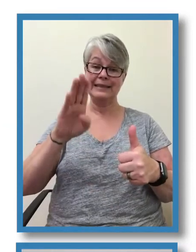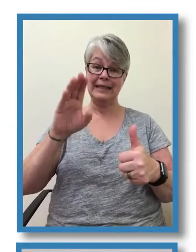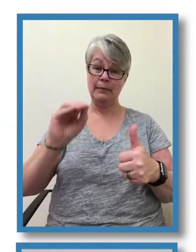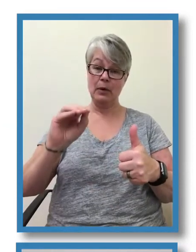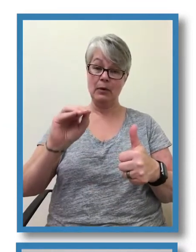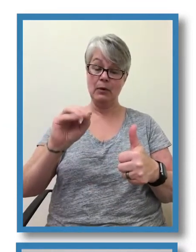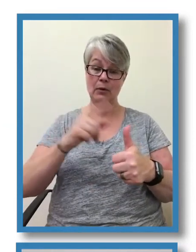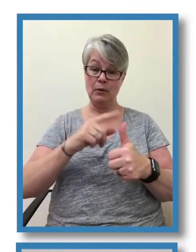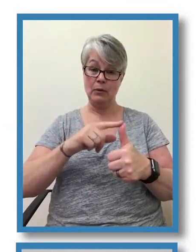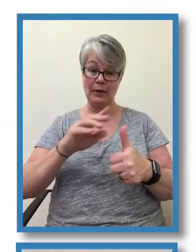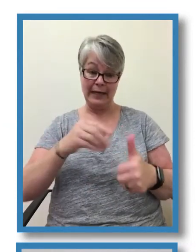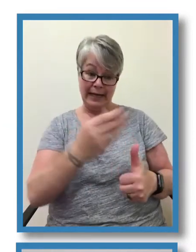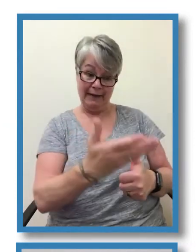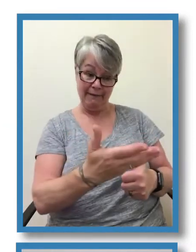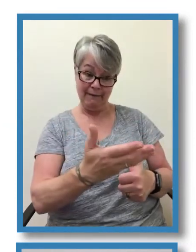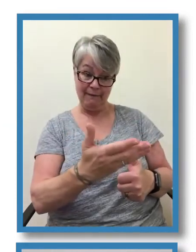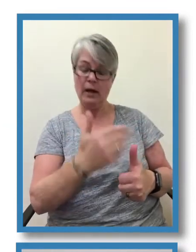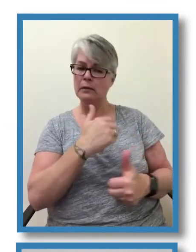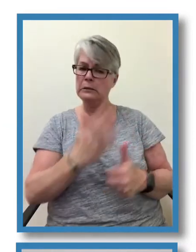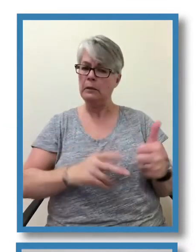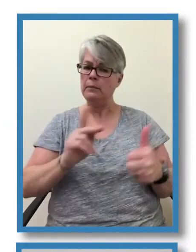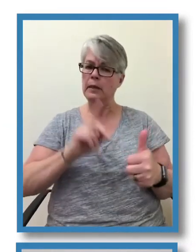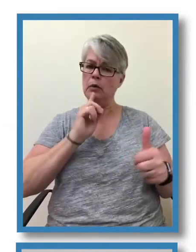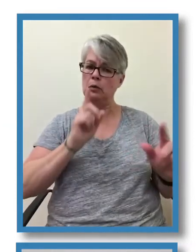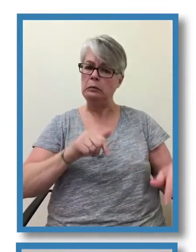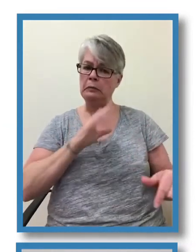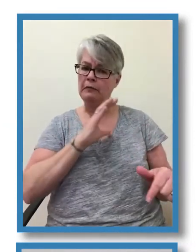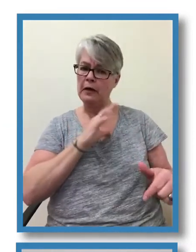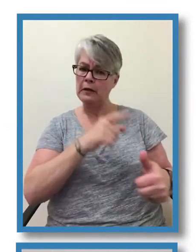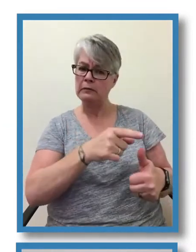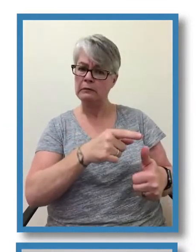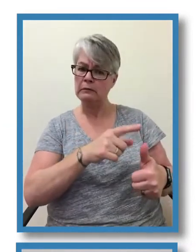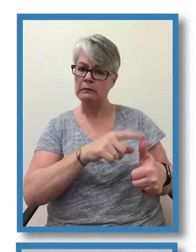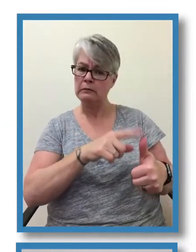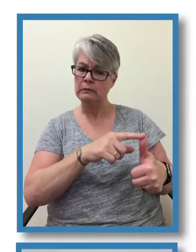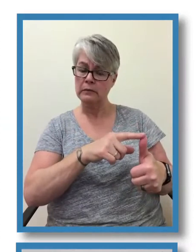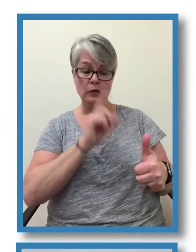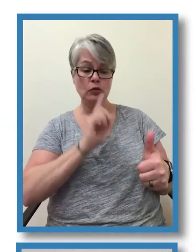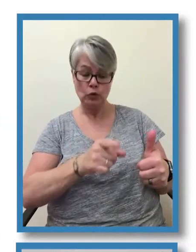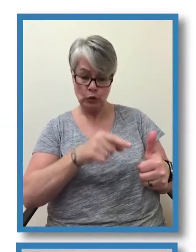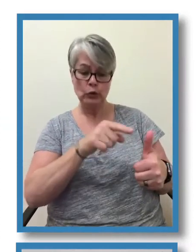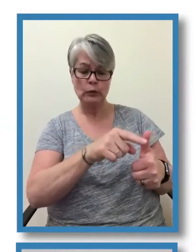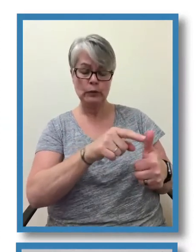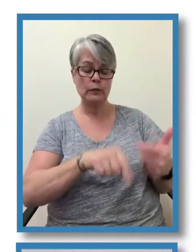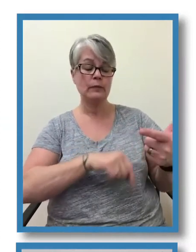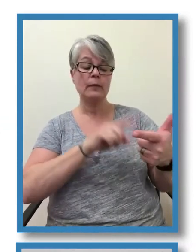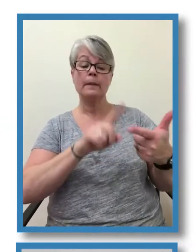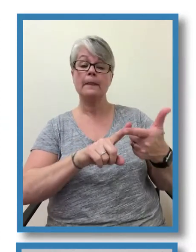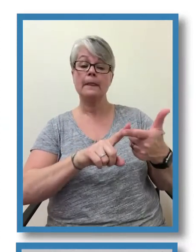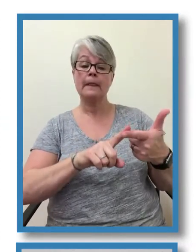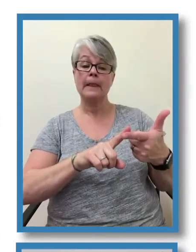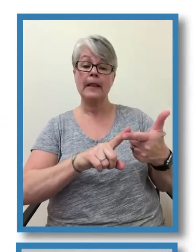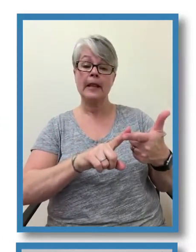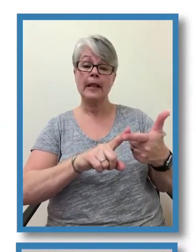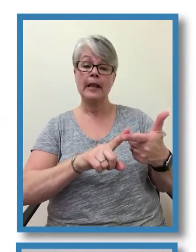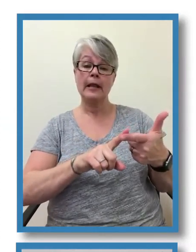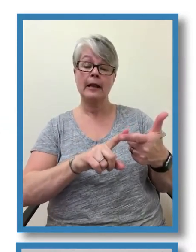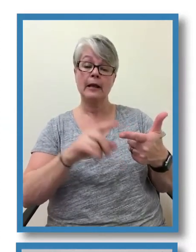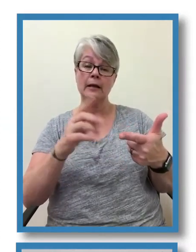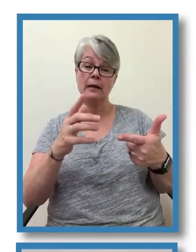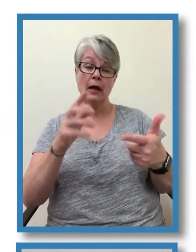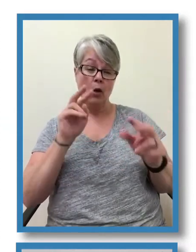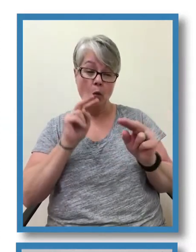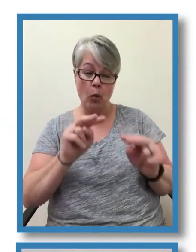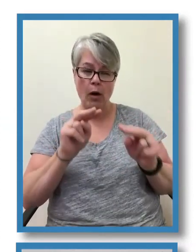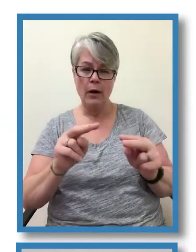monitoring during the study, so if there are medical problems arise unrelated to the treatment trial, those go to the family physician or to